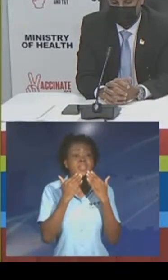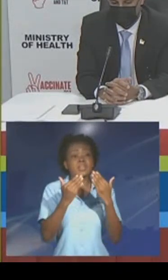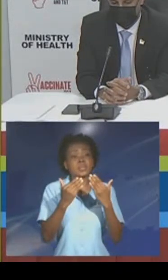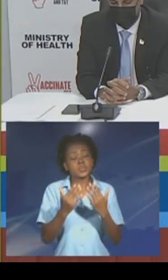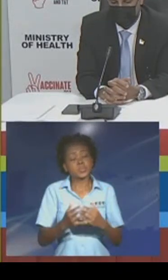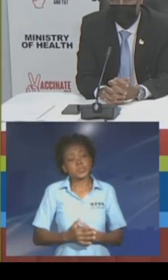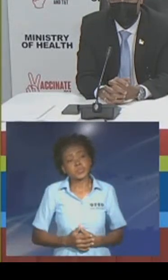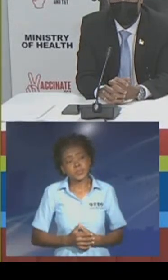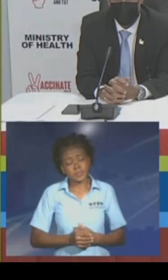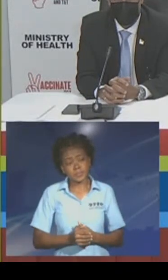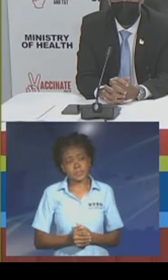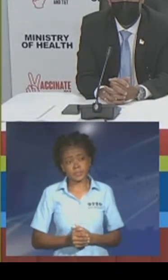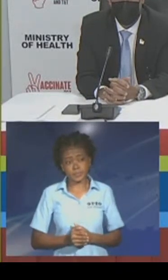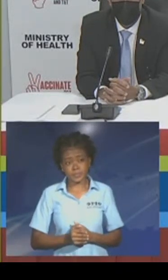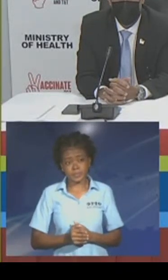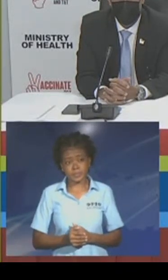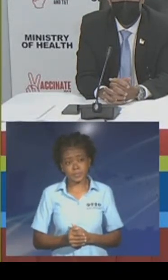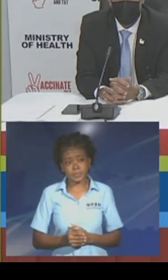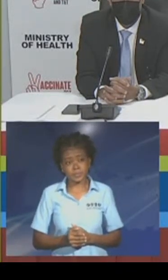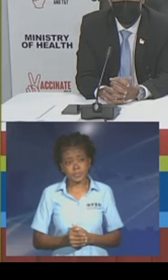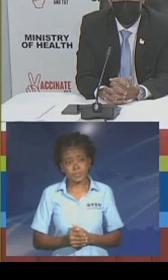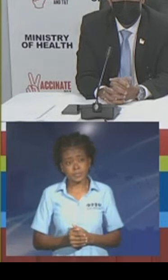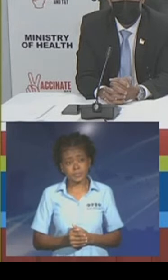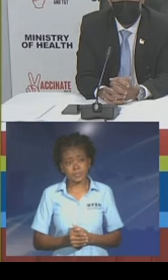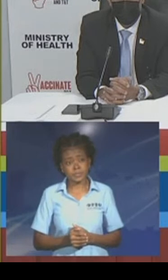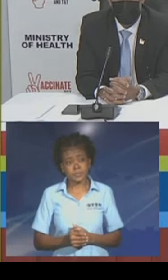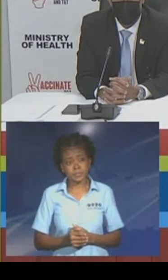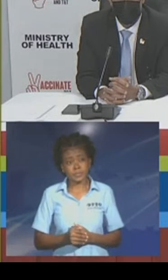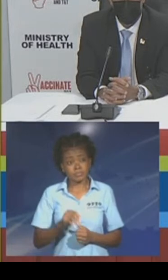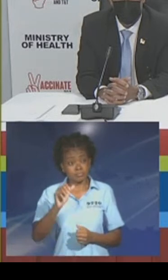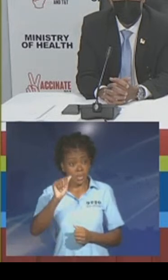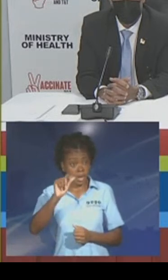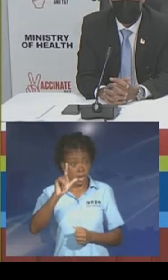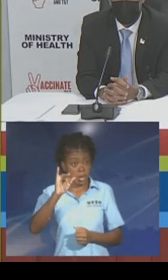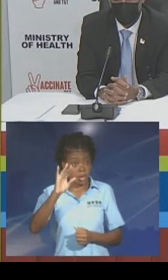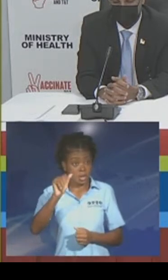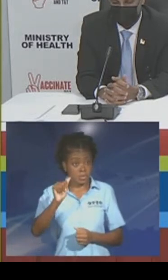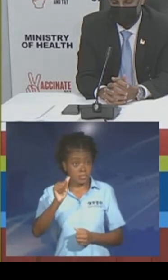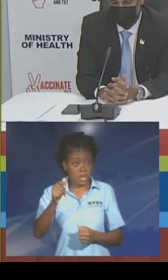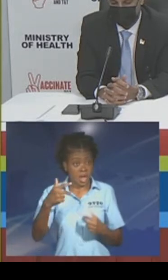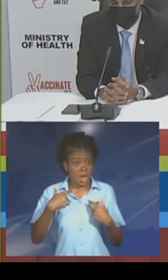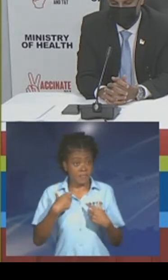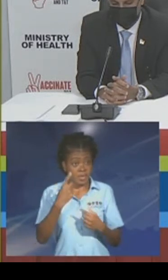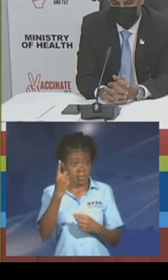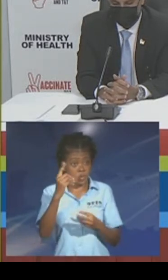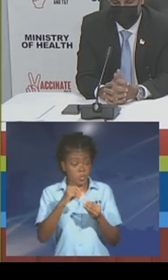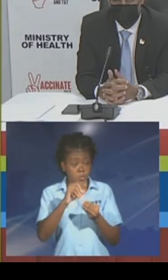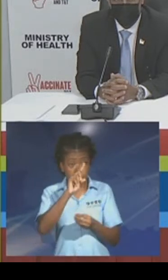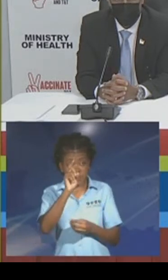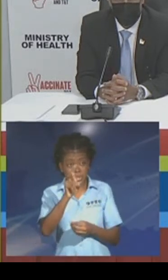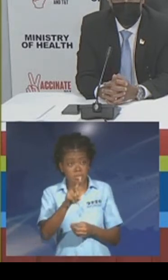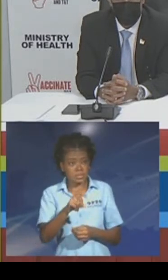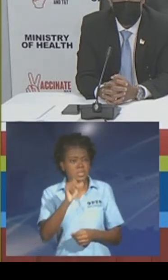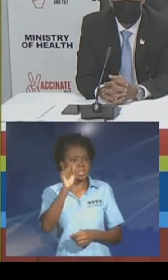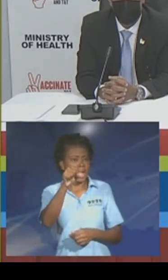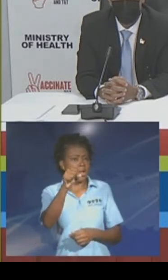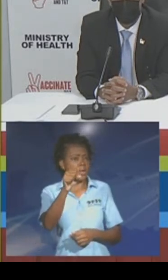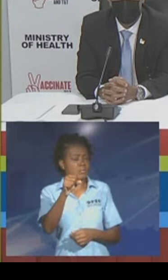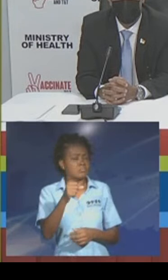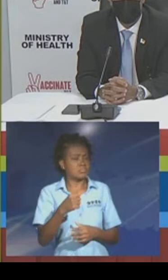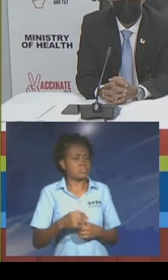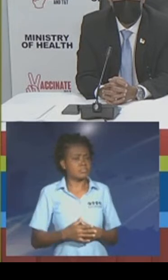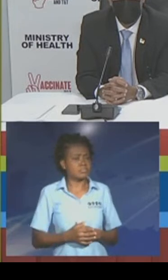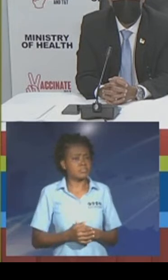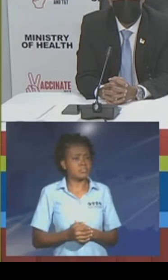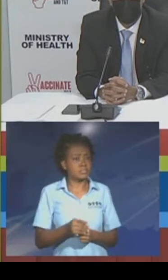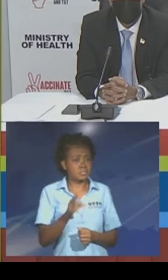Alicia, you have some more questions? Yes, I have one more question. I wanted to ask Minister, what is the and you may have